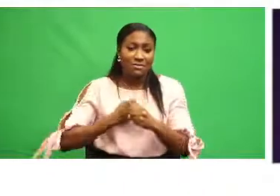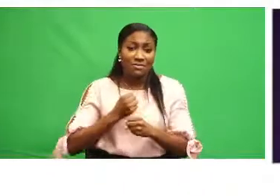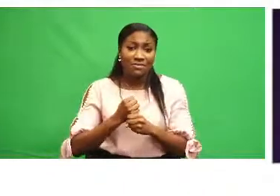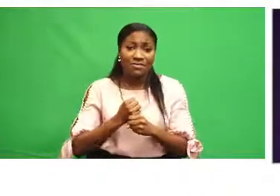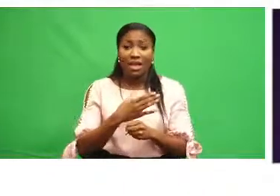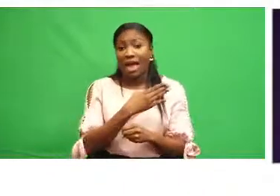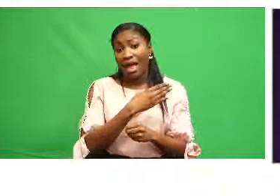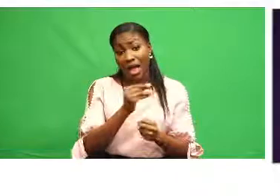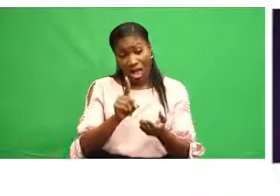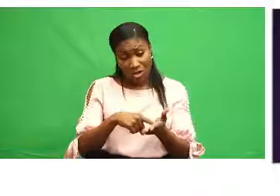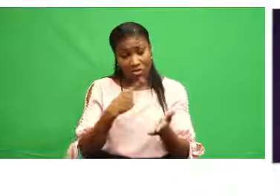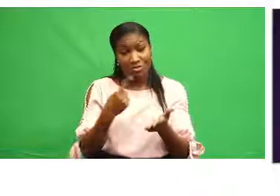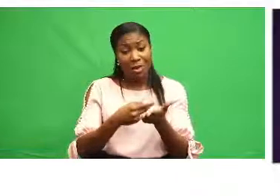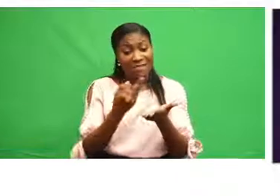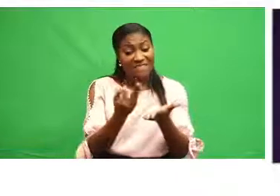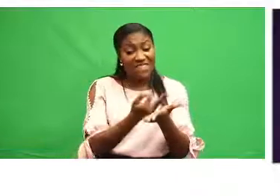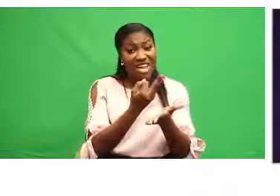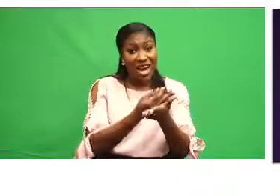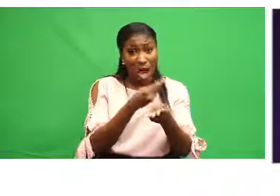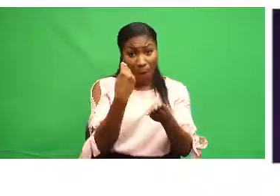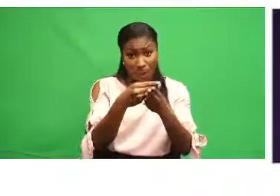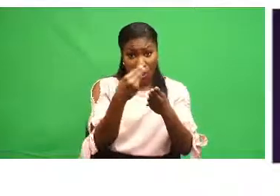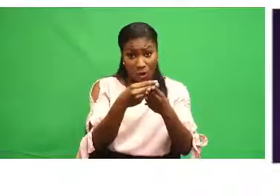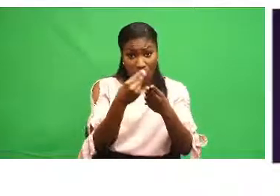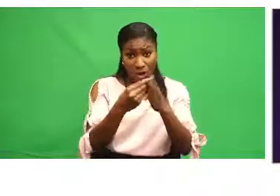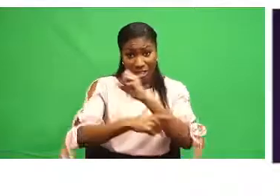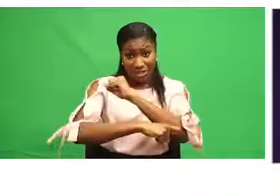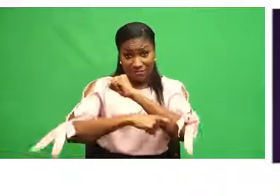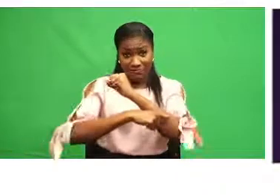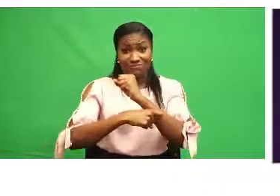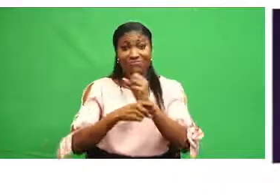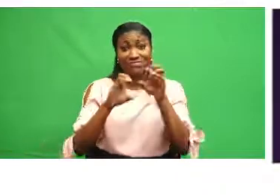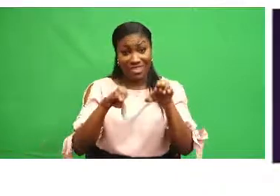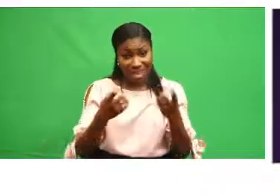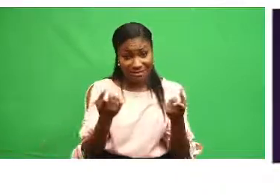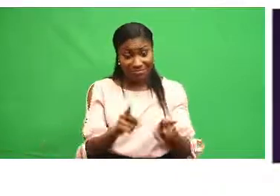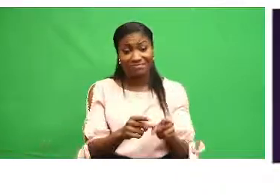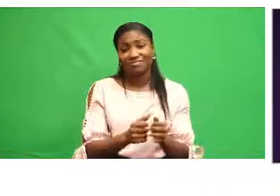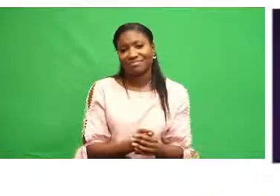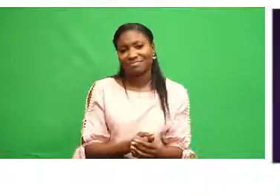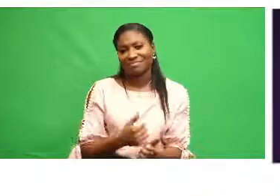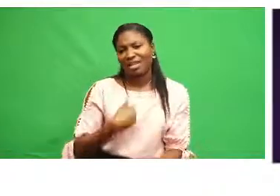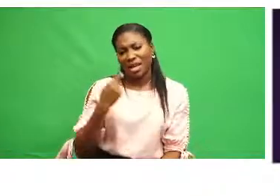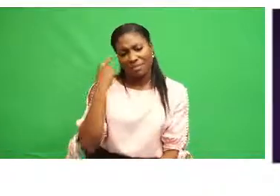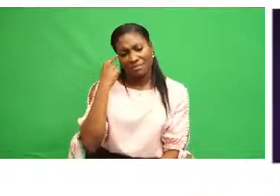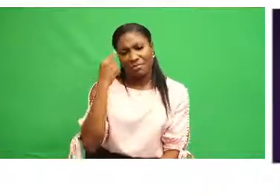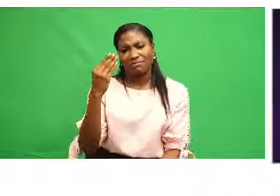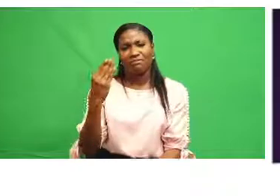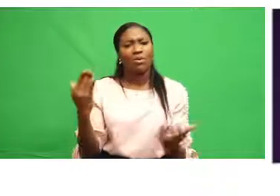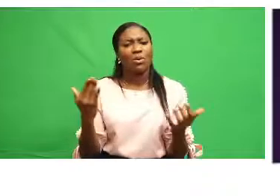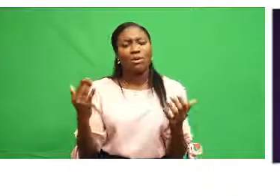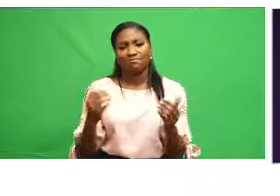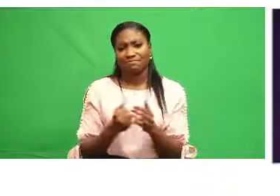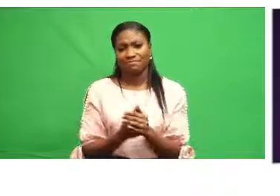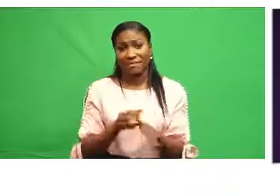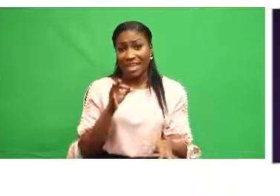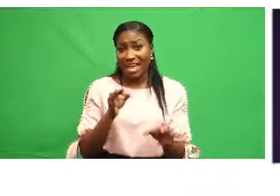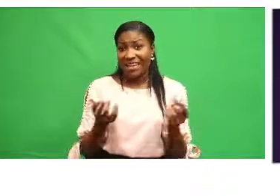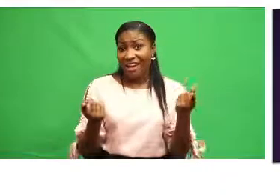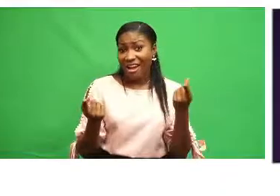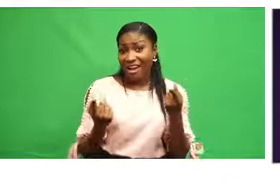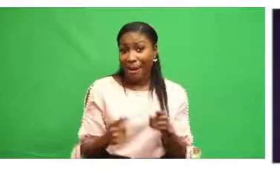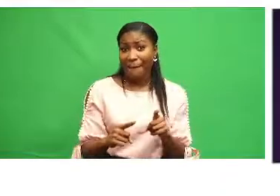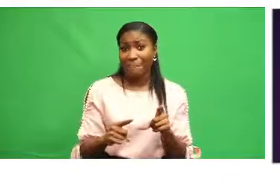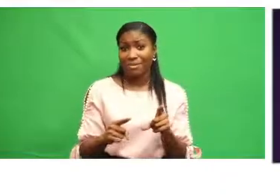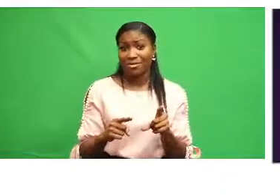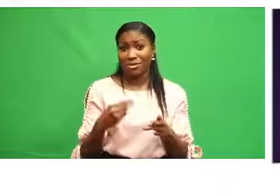financial. However, my understanding and my belief is that where financial abuse is